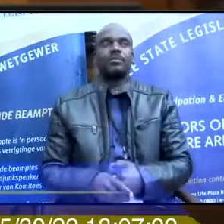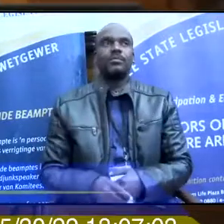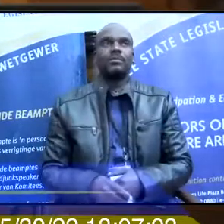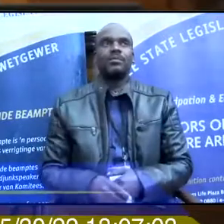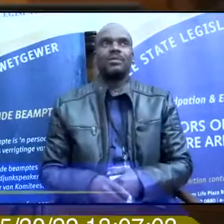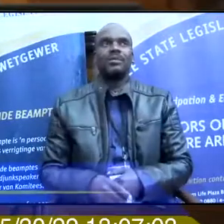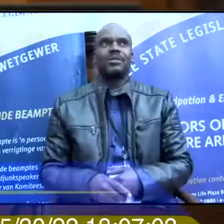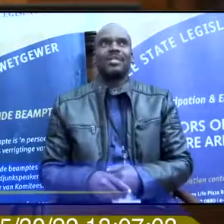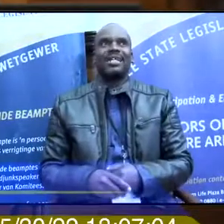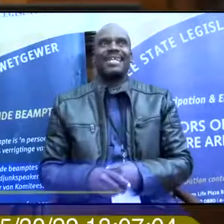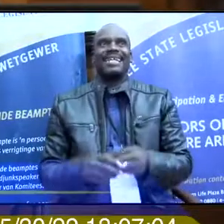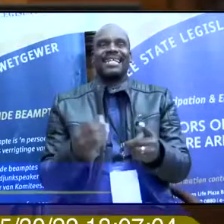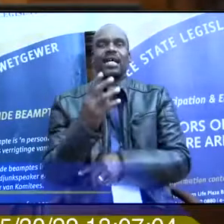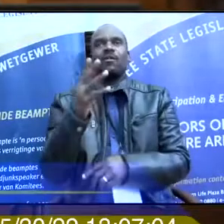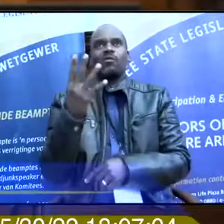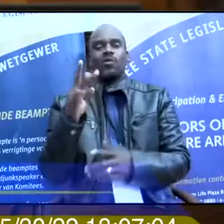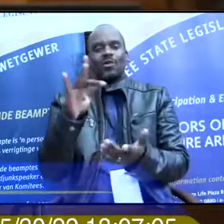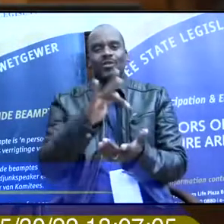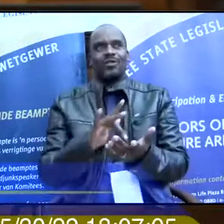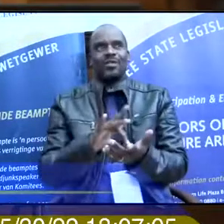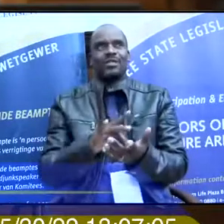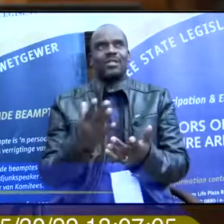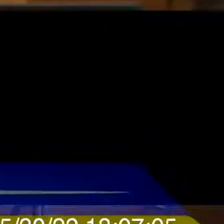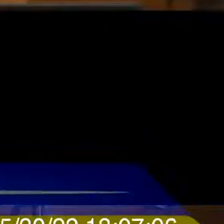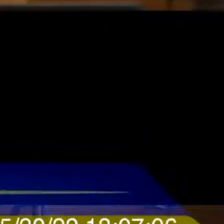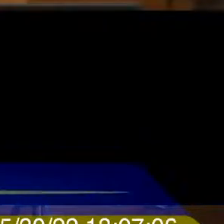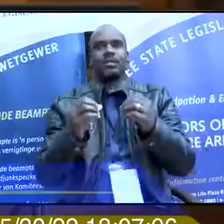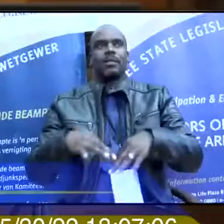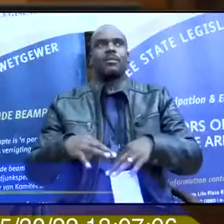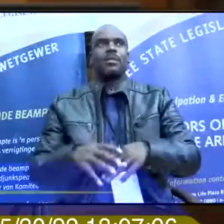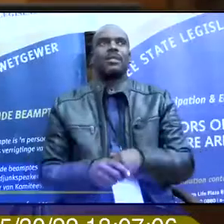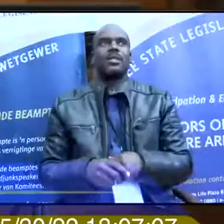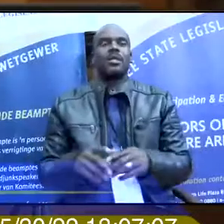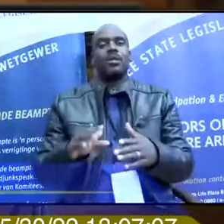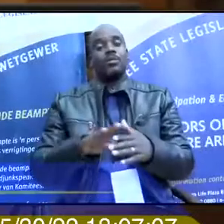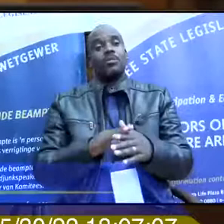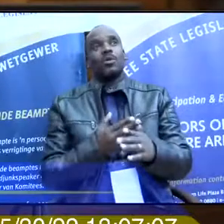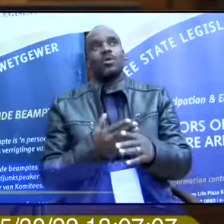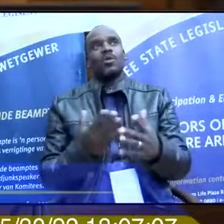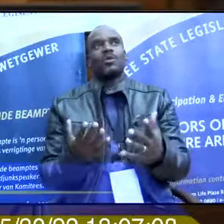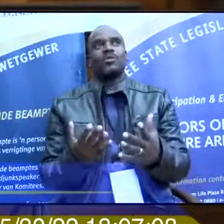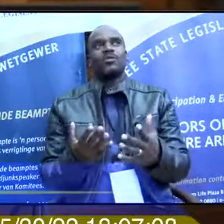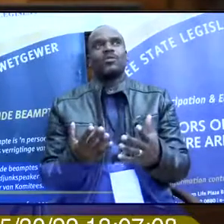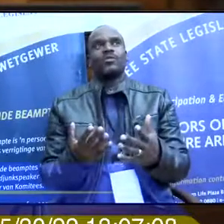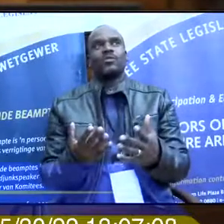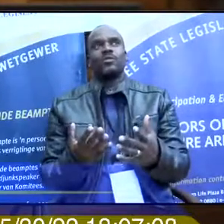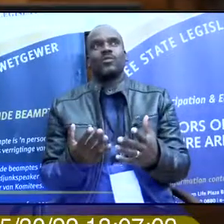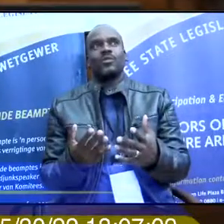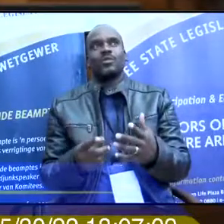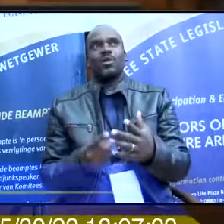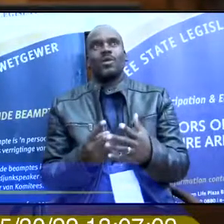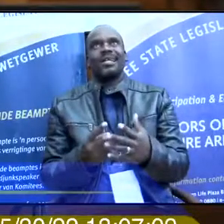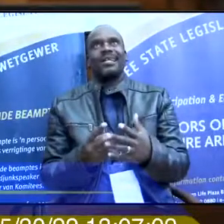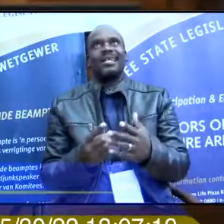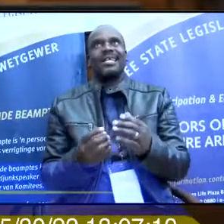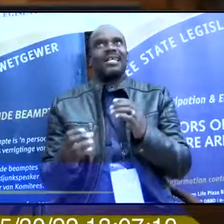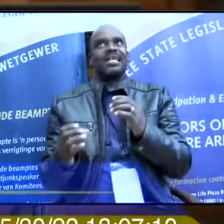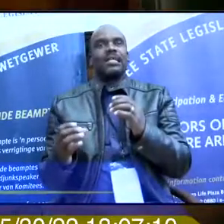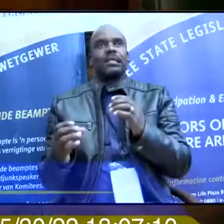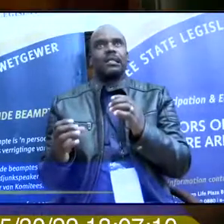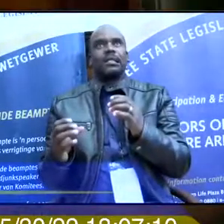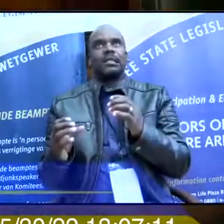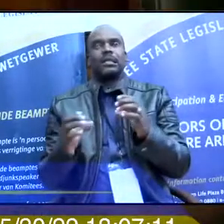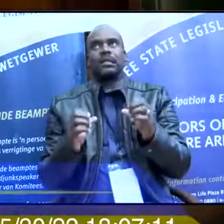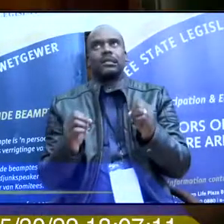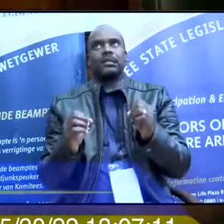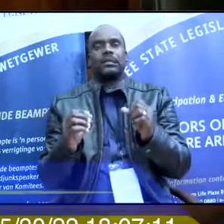in the end all sectors were affected because there was a reduced economic activity that led